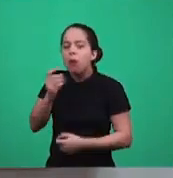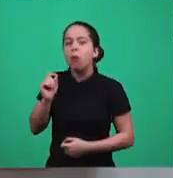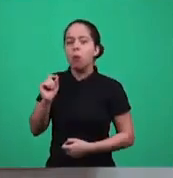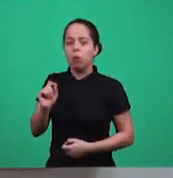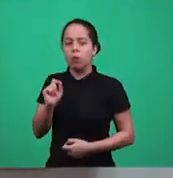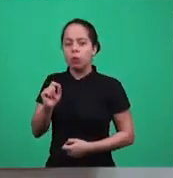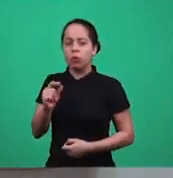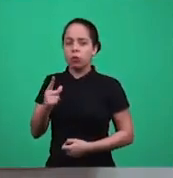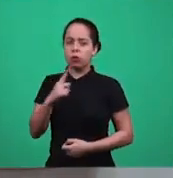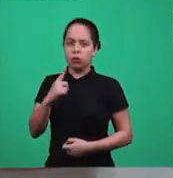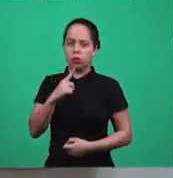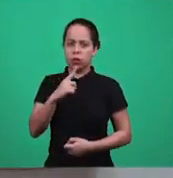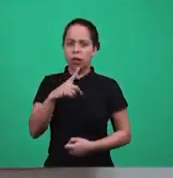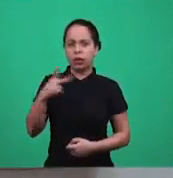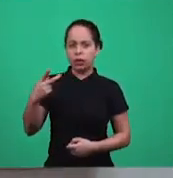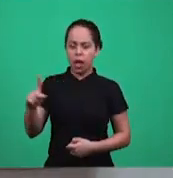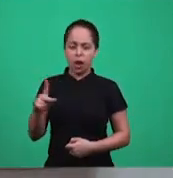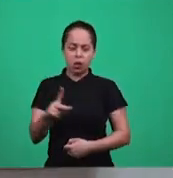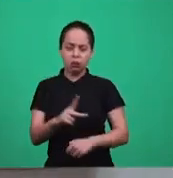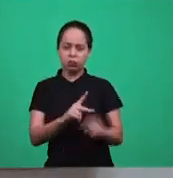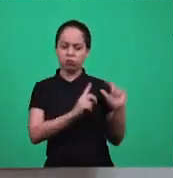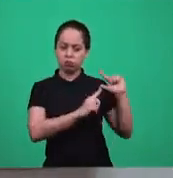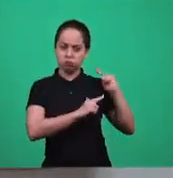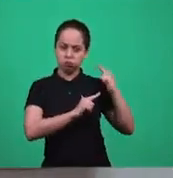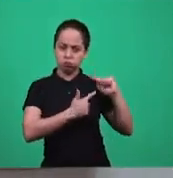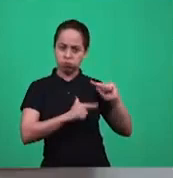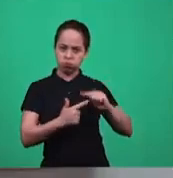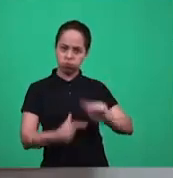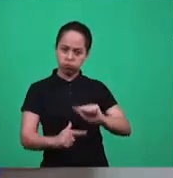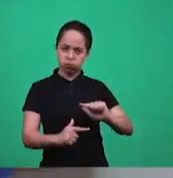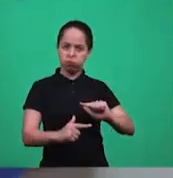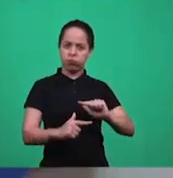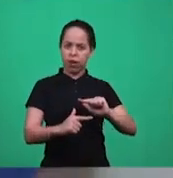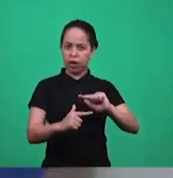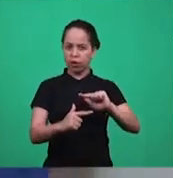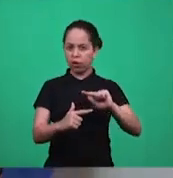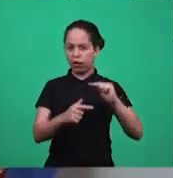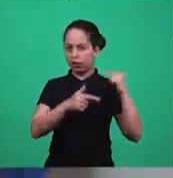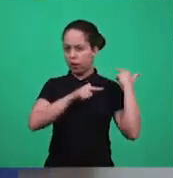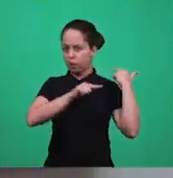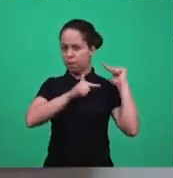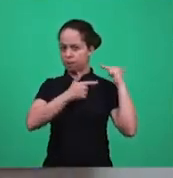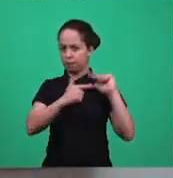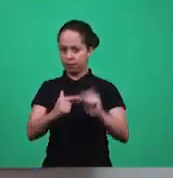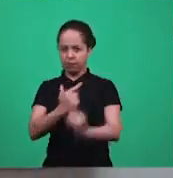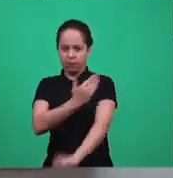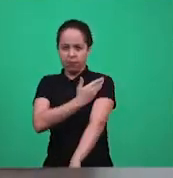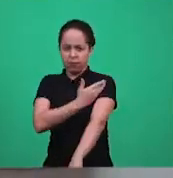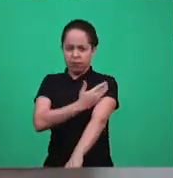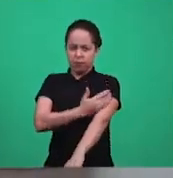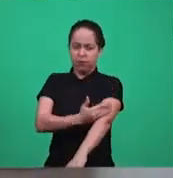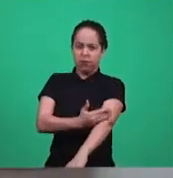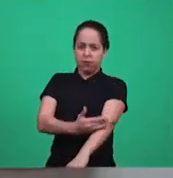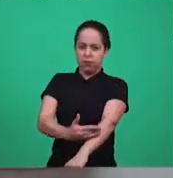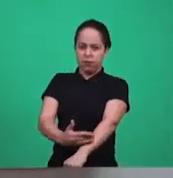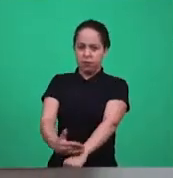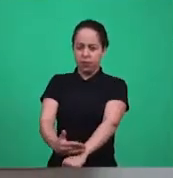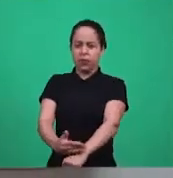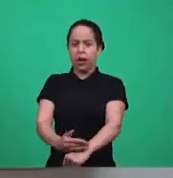thought. He lived of religious rites, suppositions,